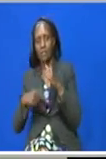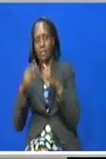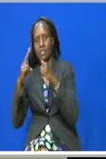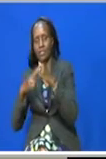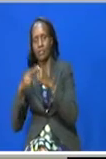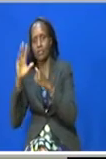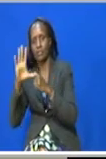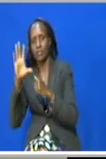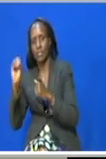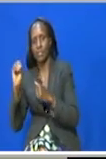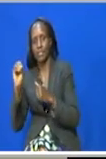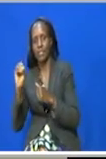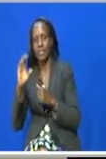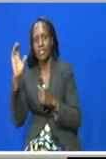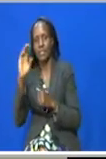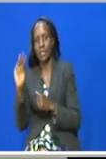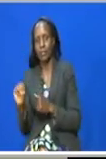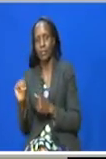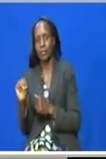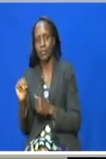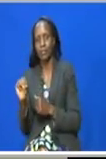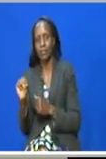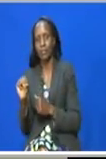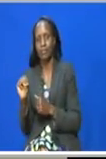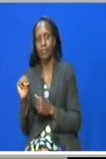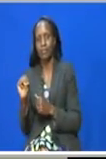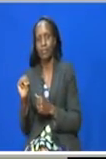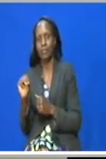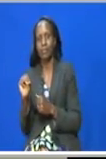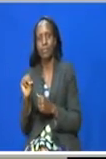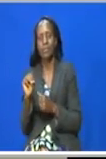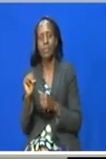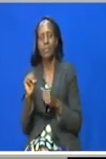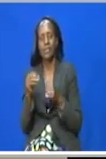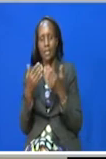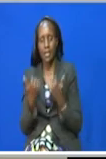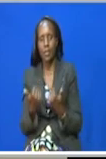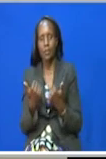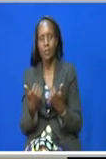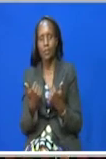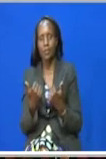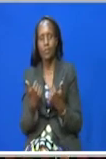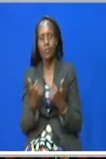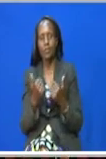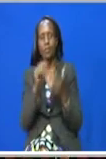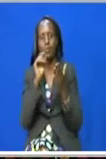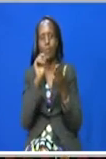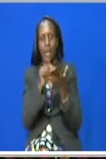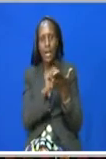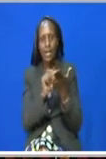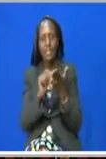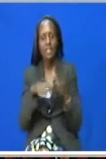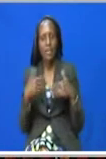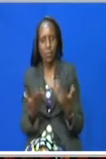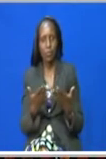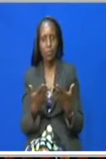7,750 cubic centimeters. This is how you are going to do it. I take the